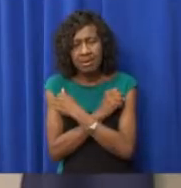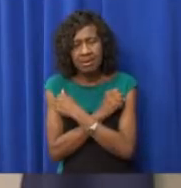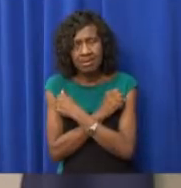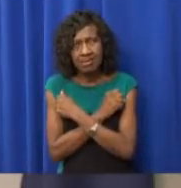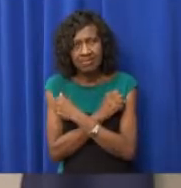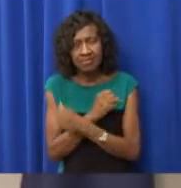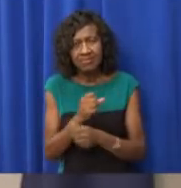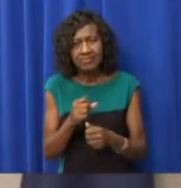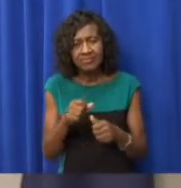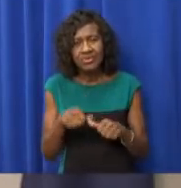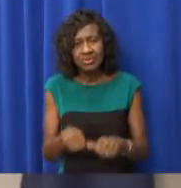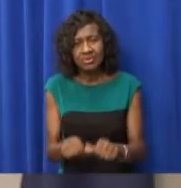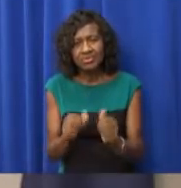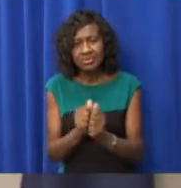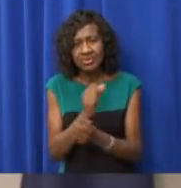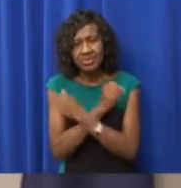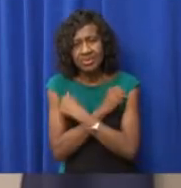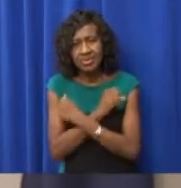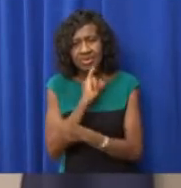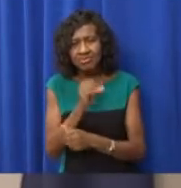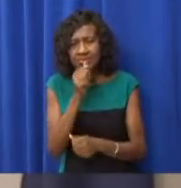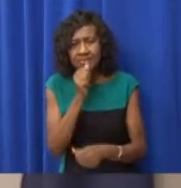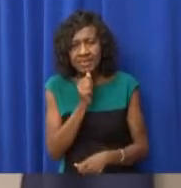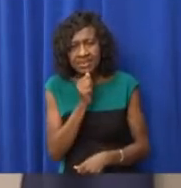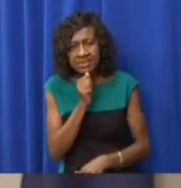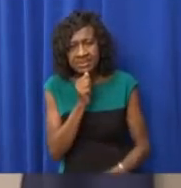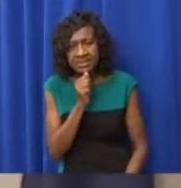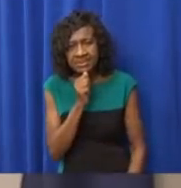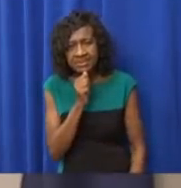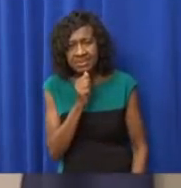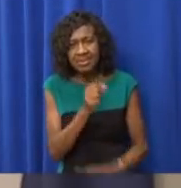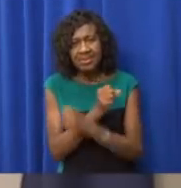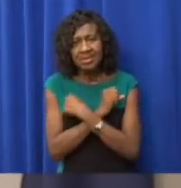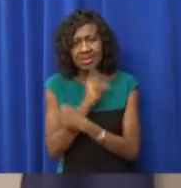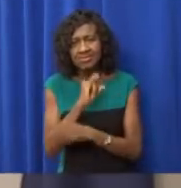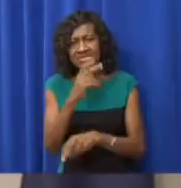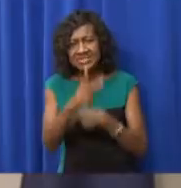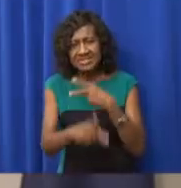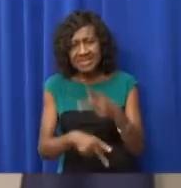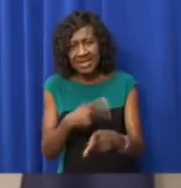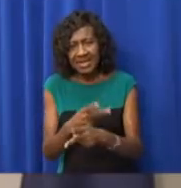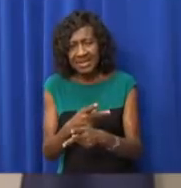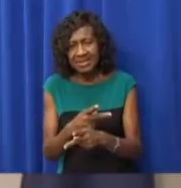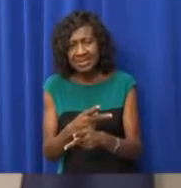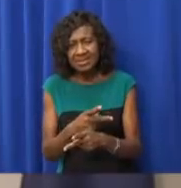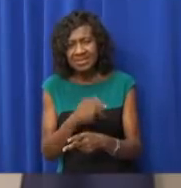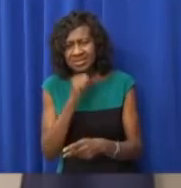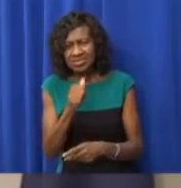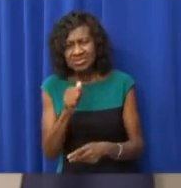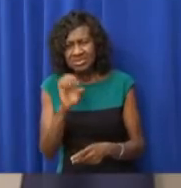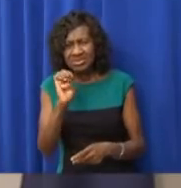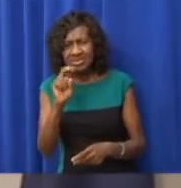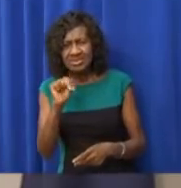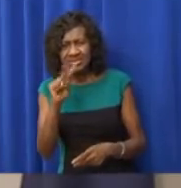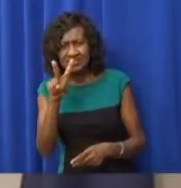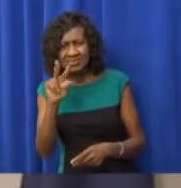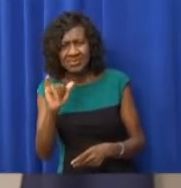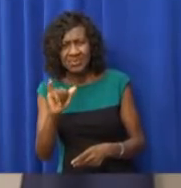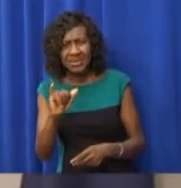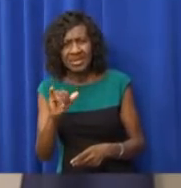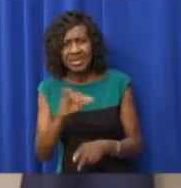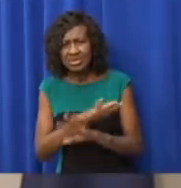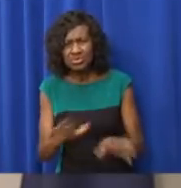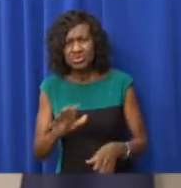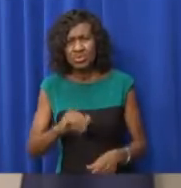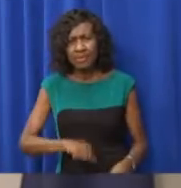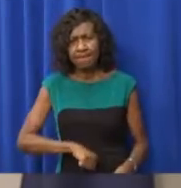to continue with that. Love is patient. Love is kind. It does not envy. It does not boast.